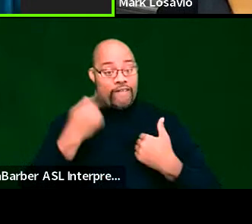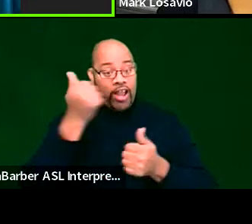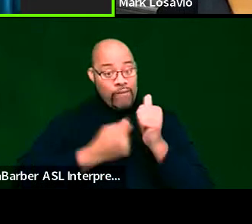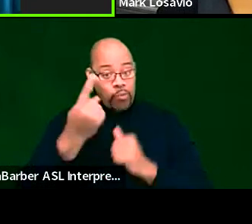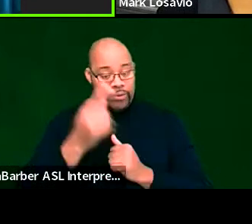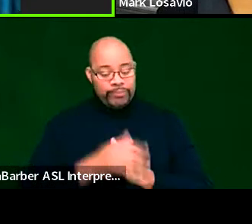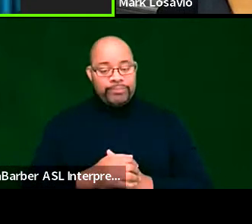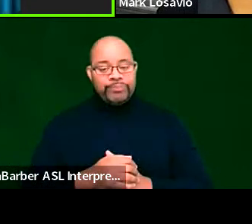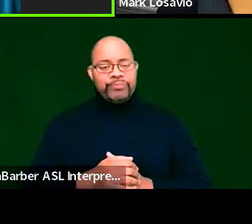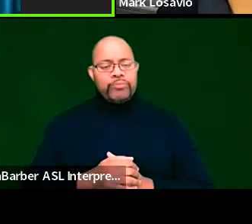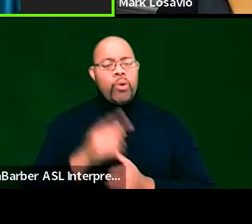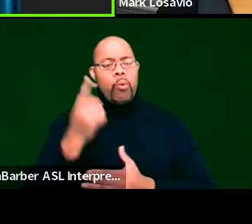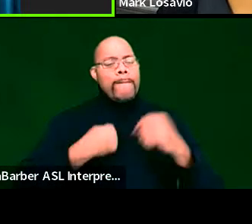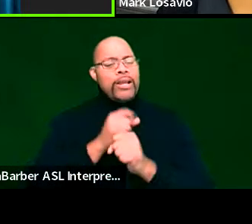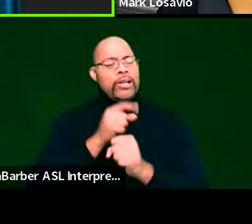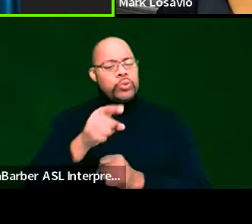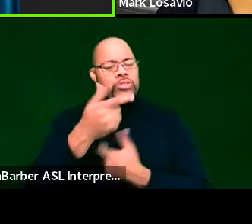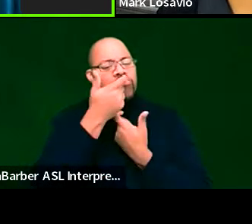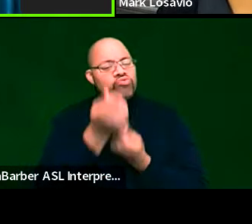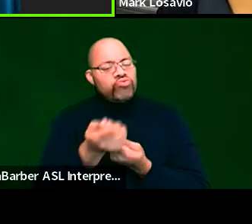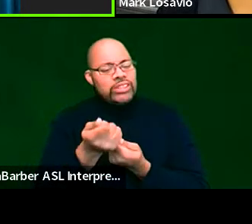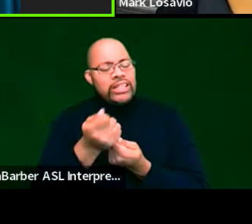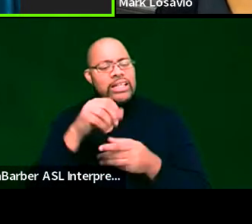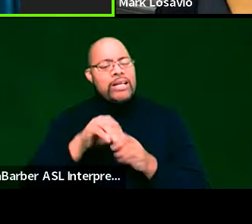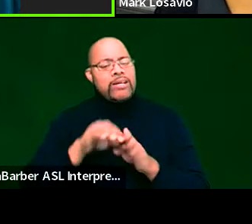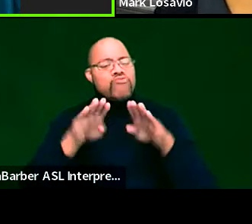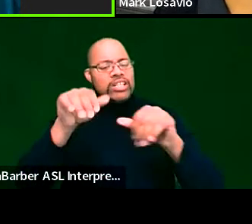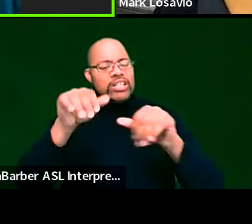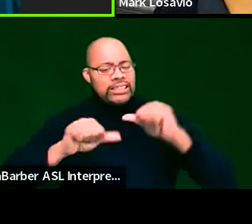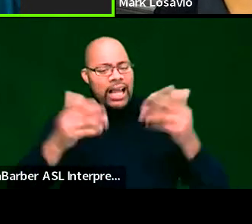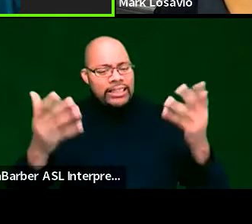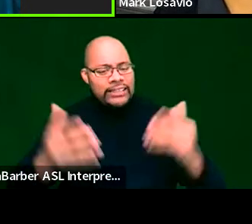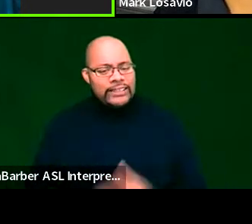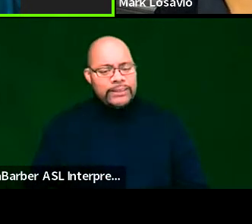everybody is, what made you interested in marine science?